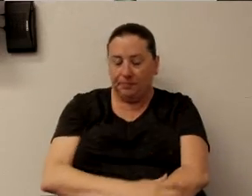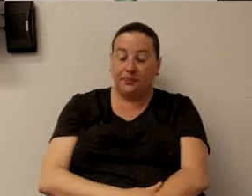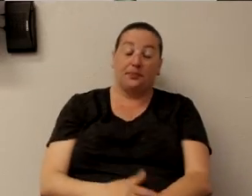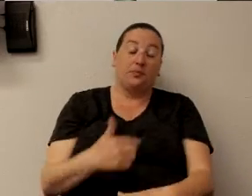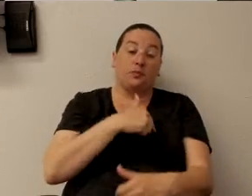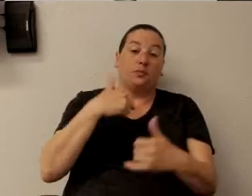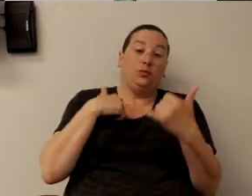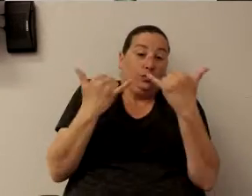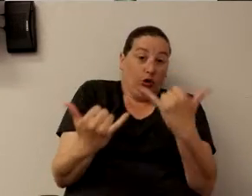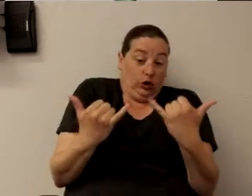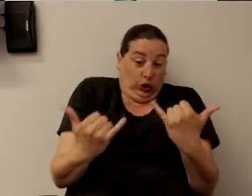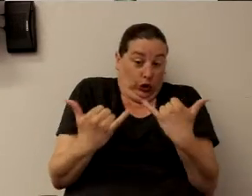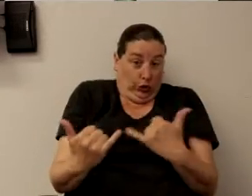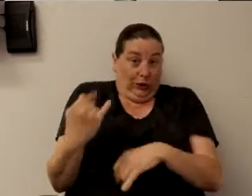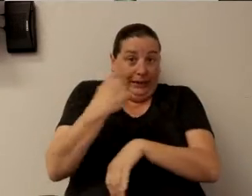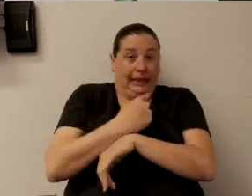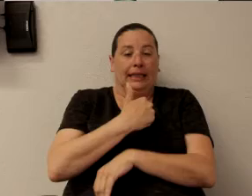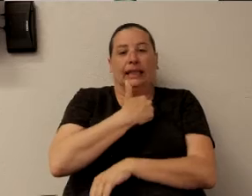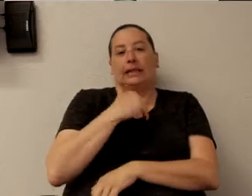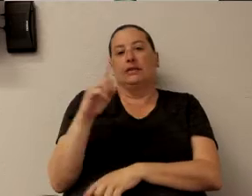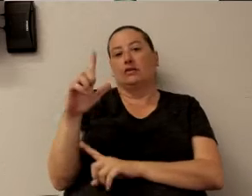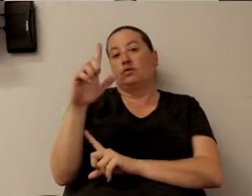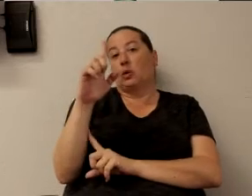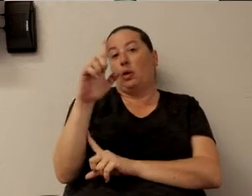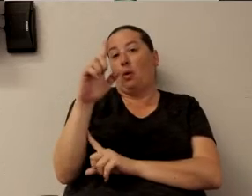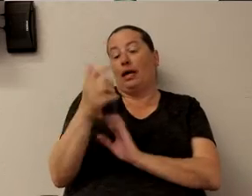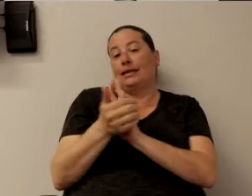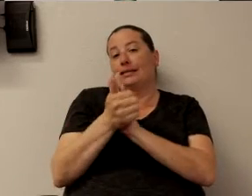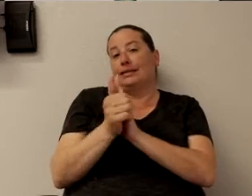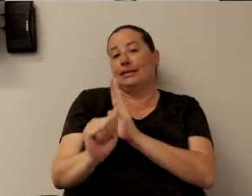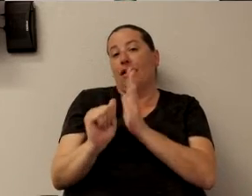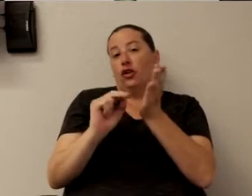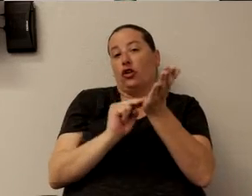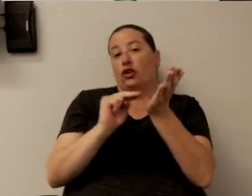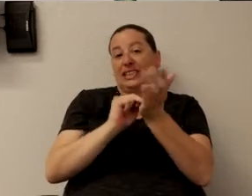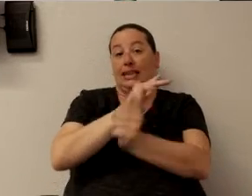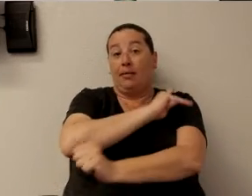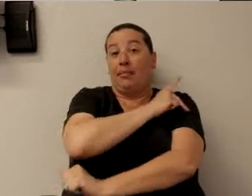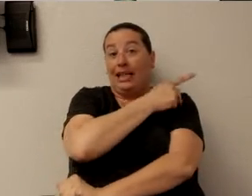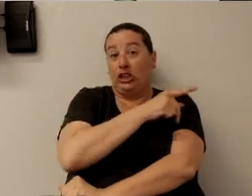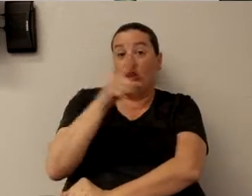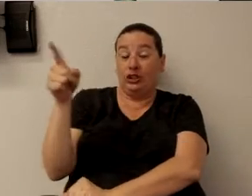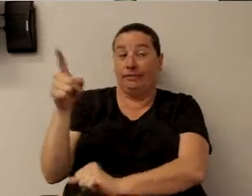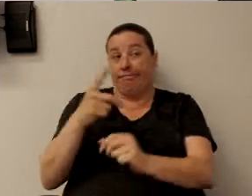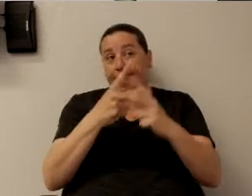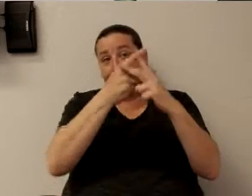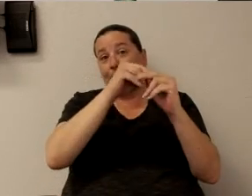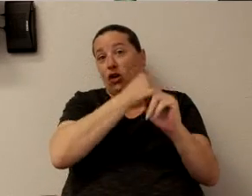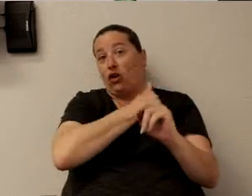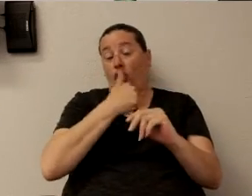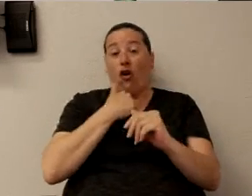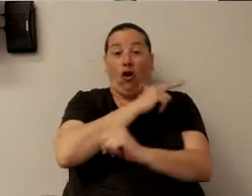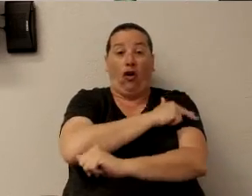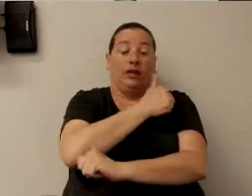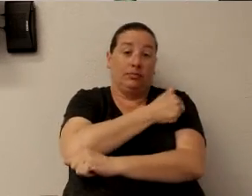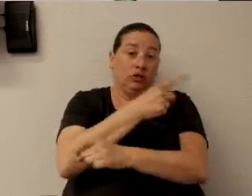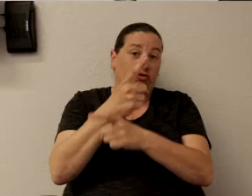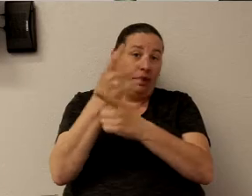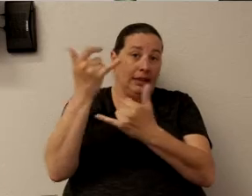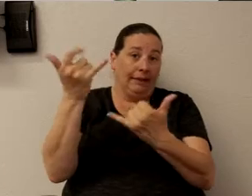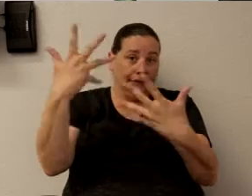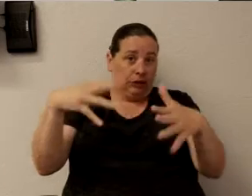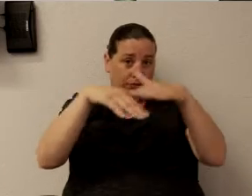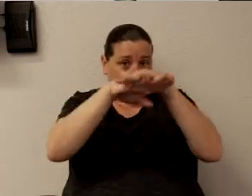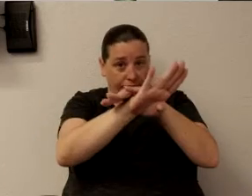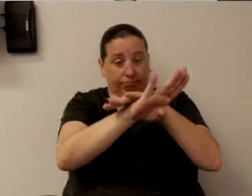have 21 skilled nursing patients that are actually in our hospital right now and have been admitted